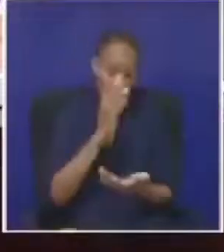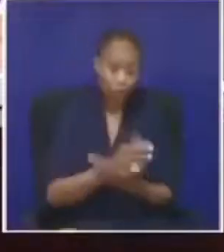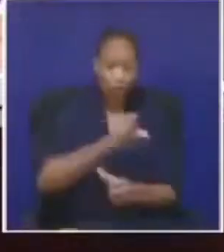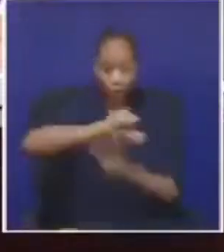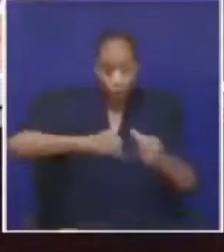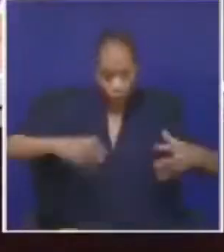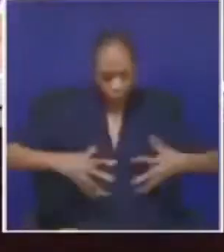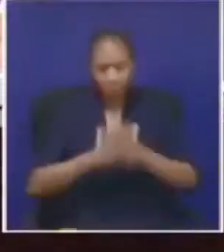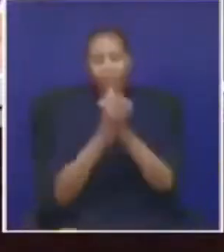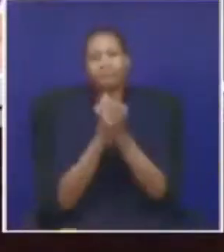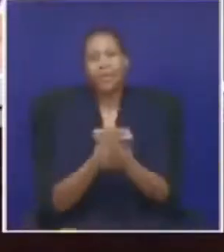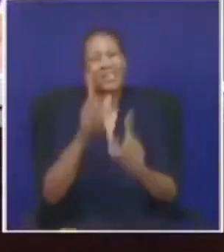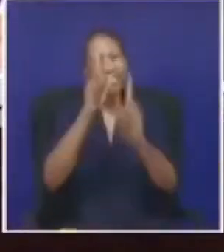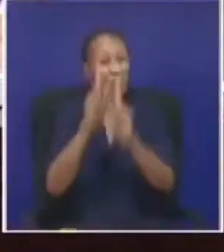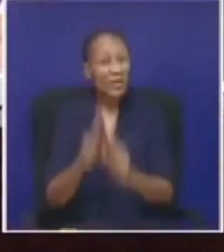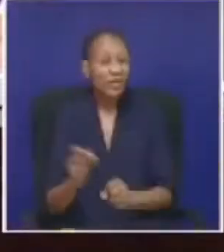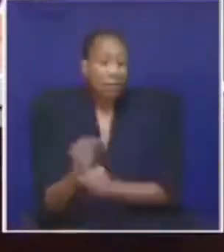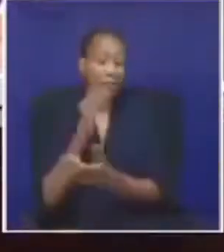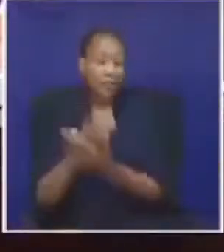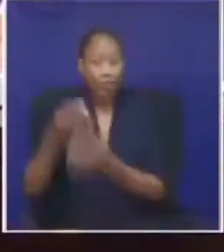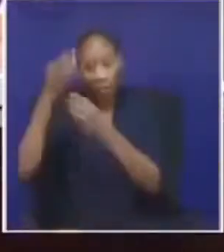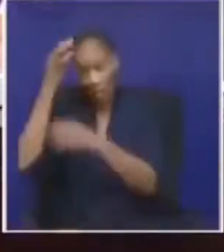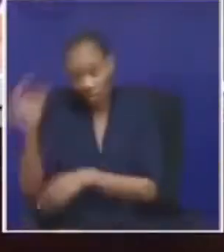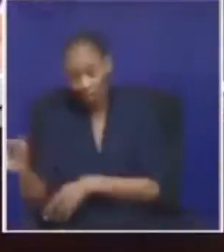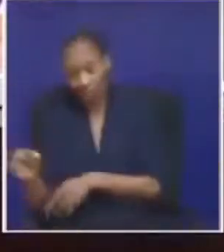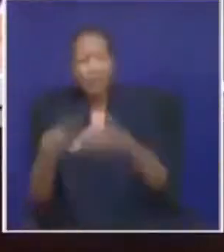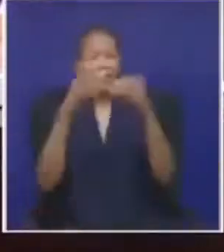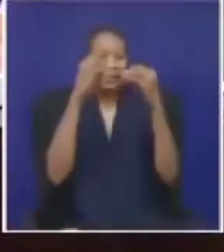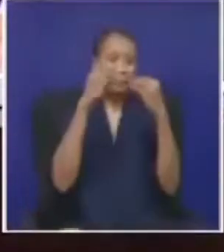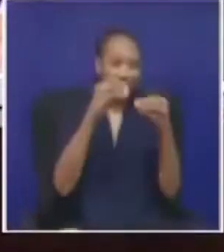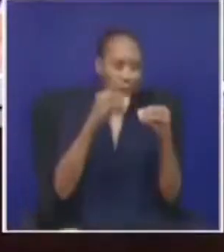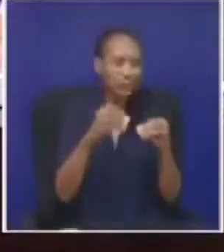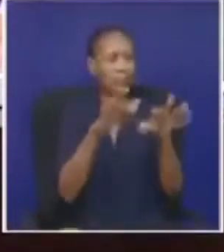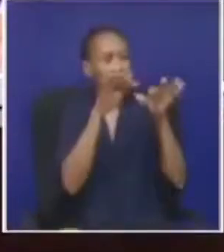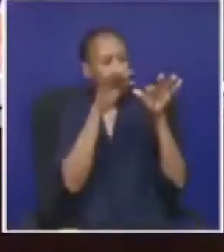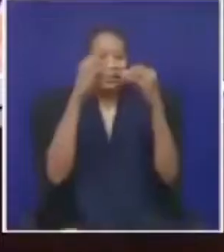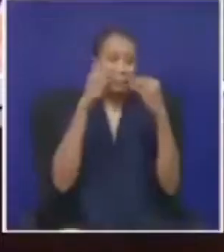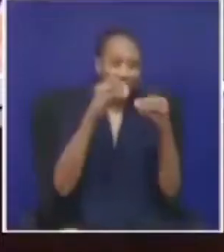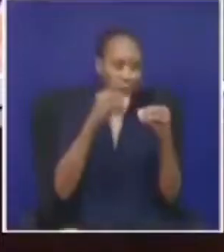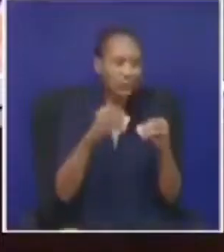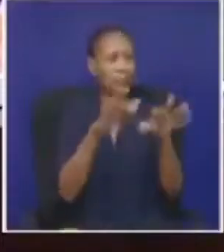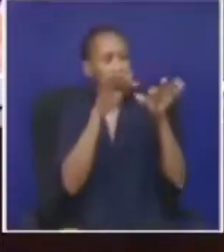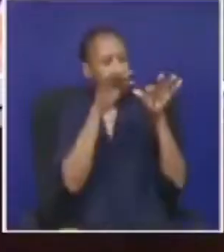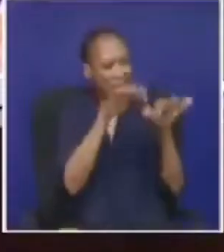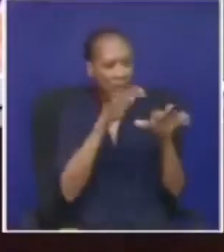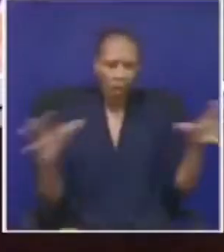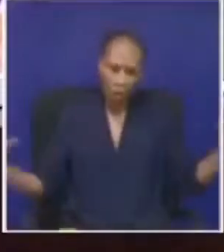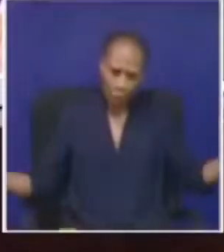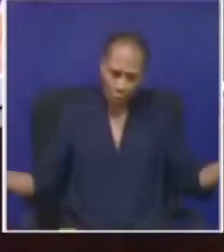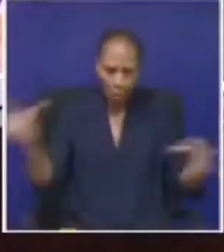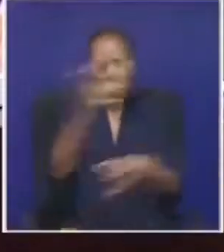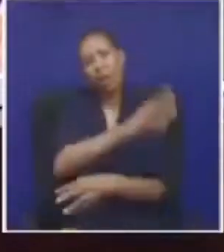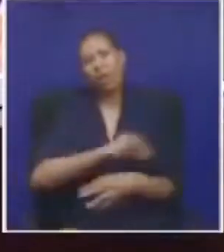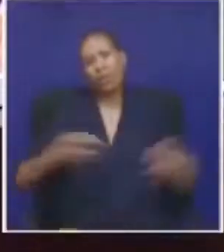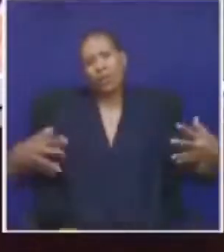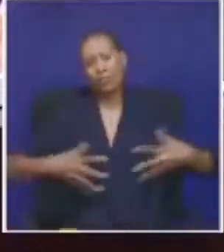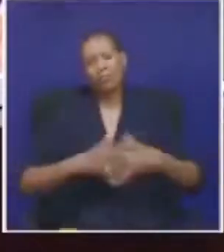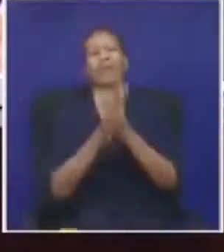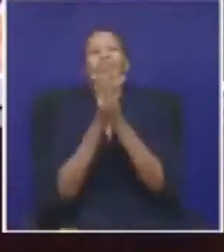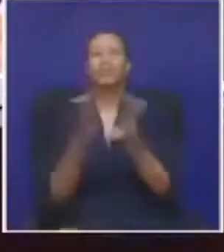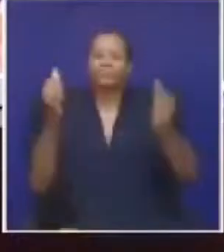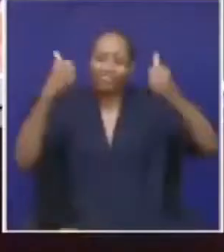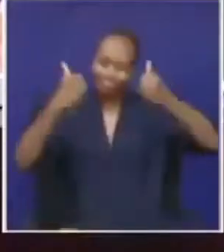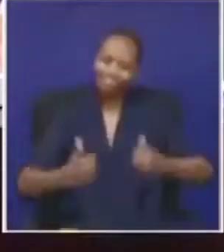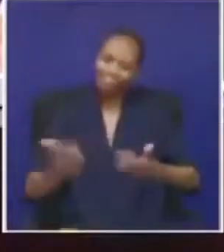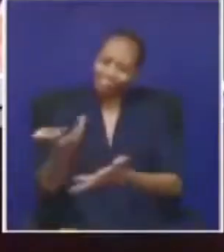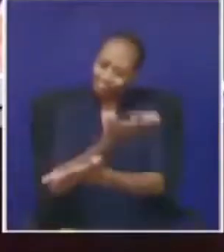that government, business, civil society come together to be able